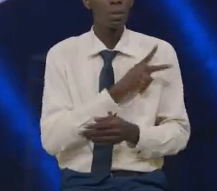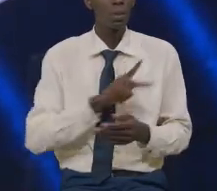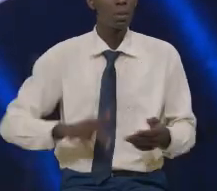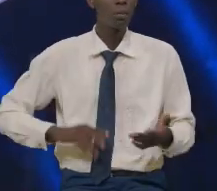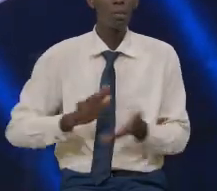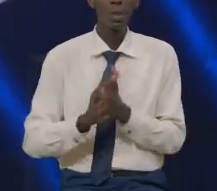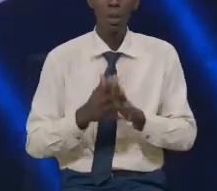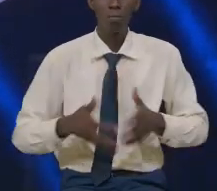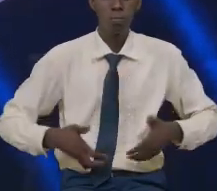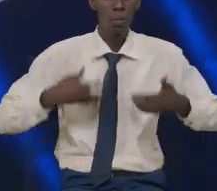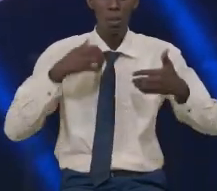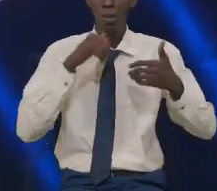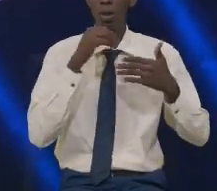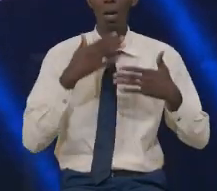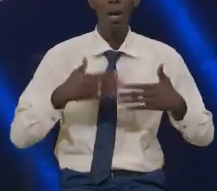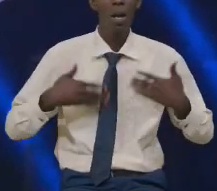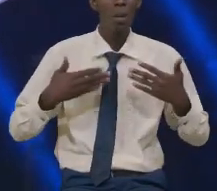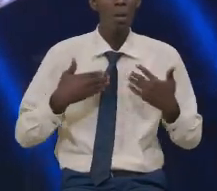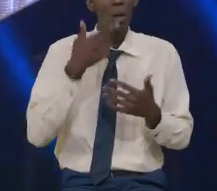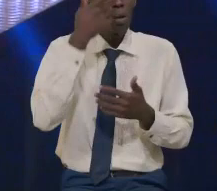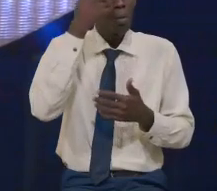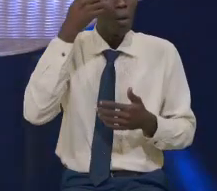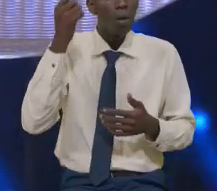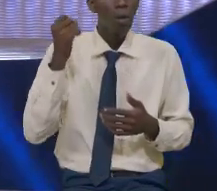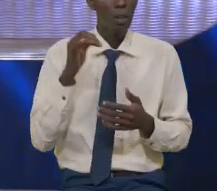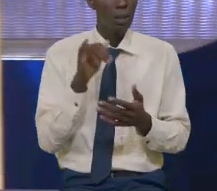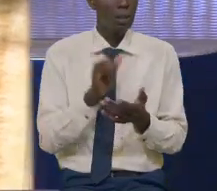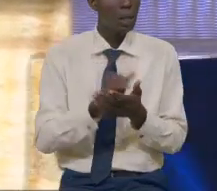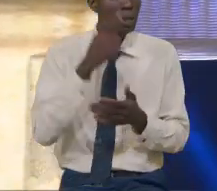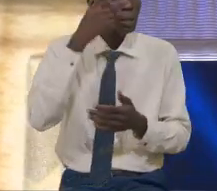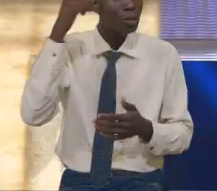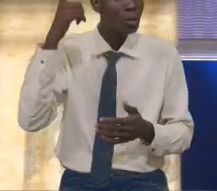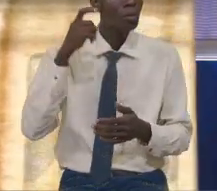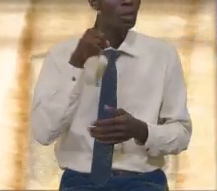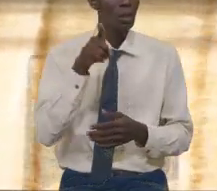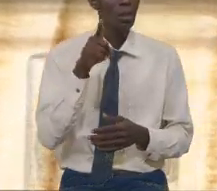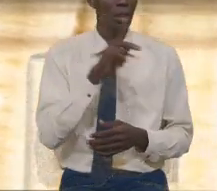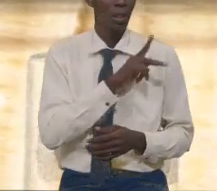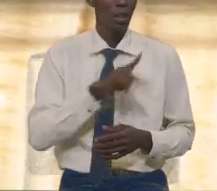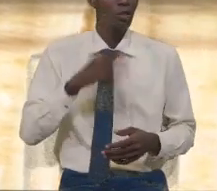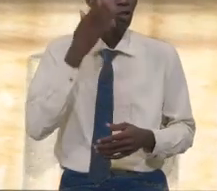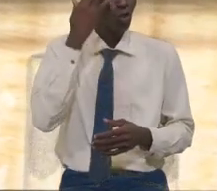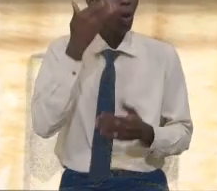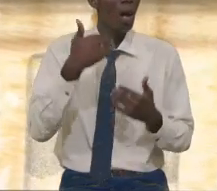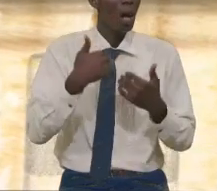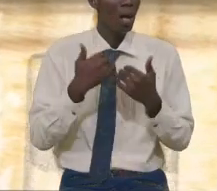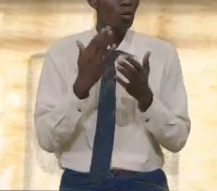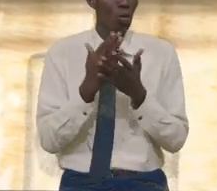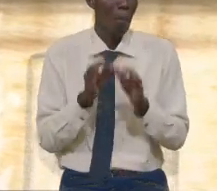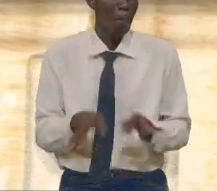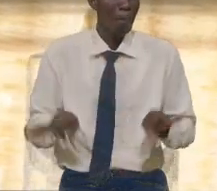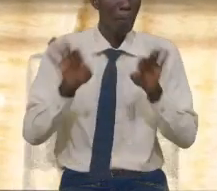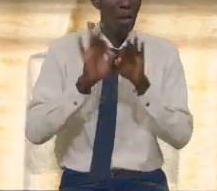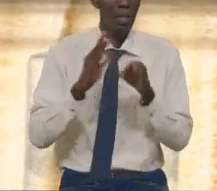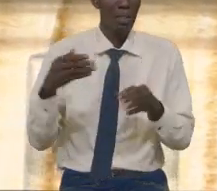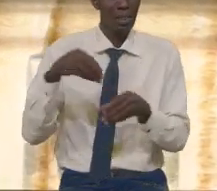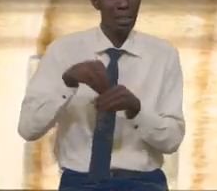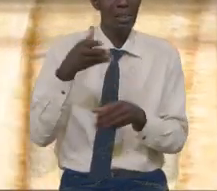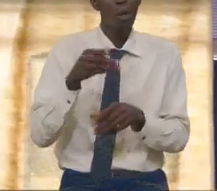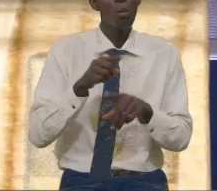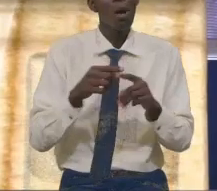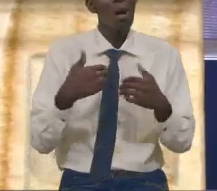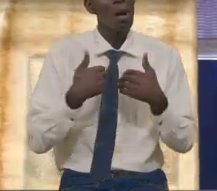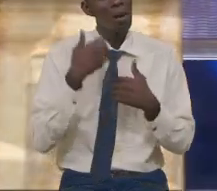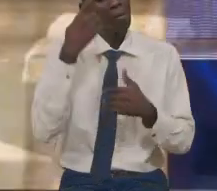so unhappy because that dream, he knew it had significance, but he had forgotten. So